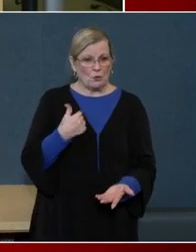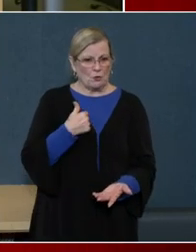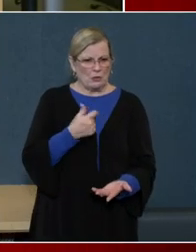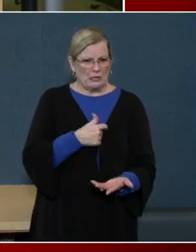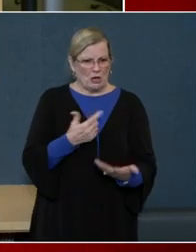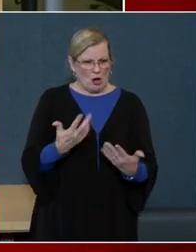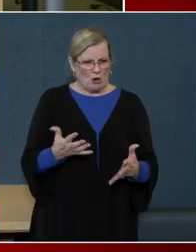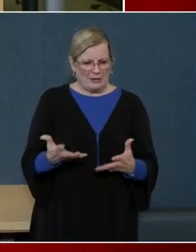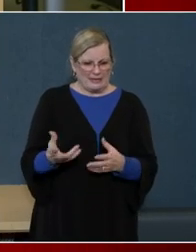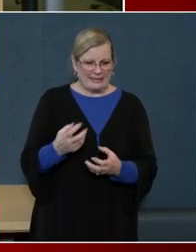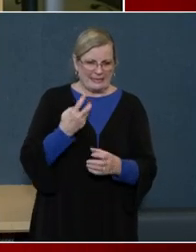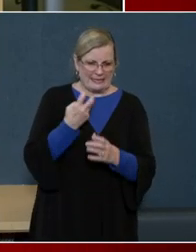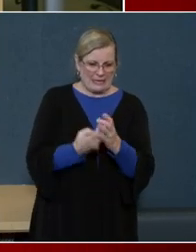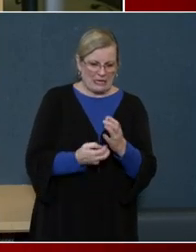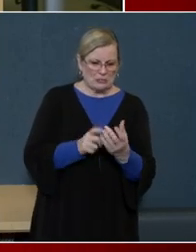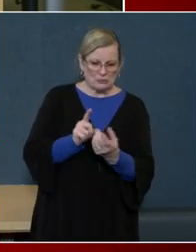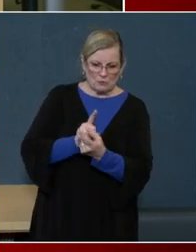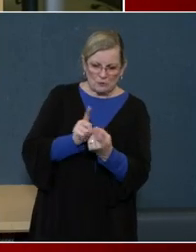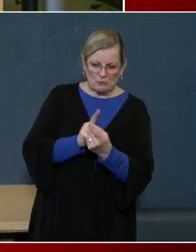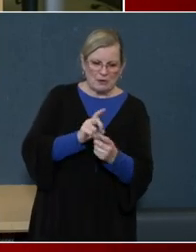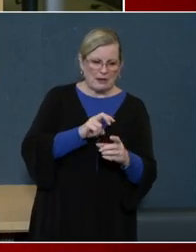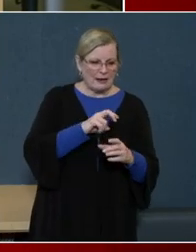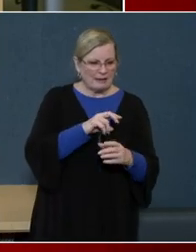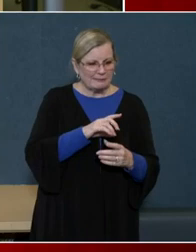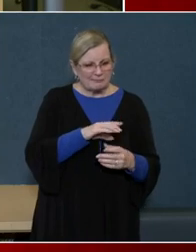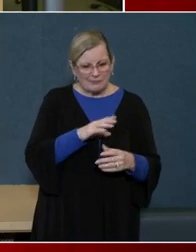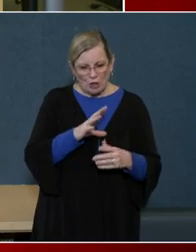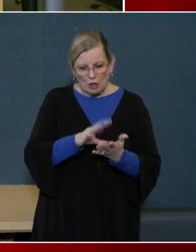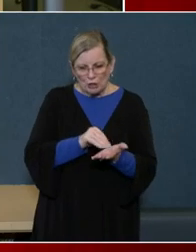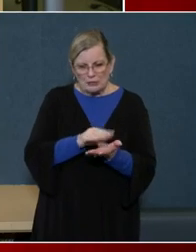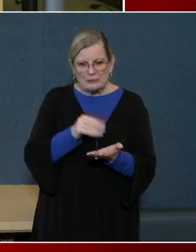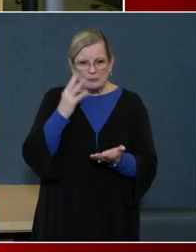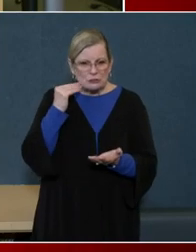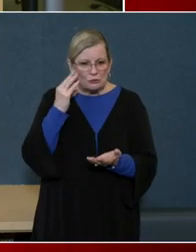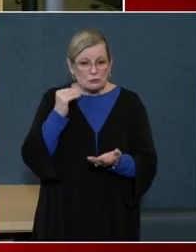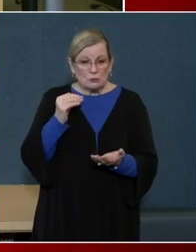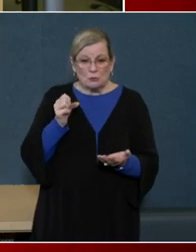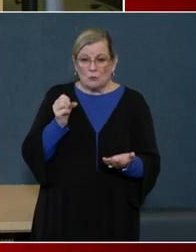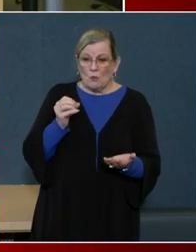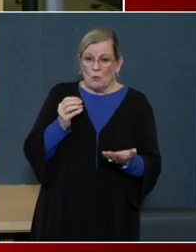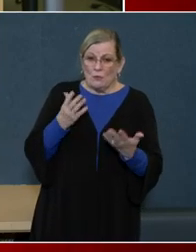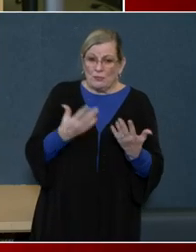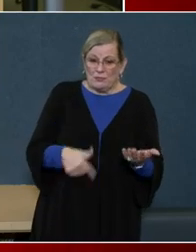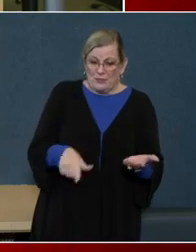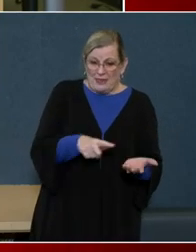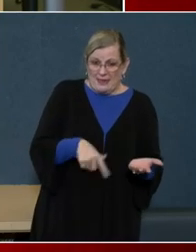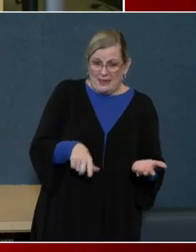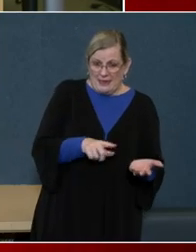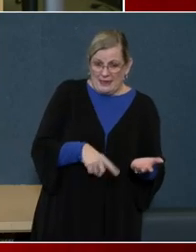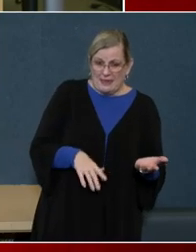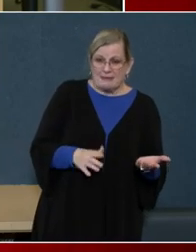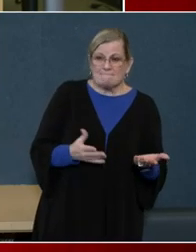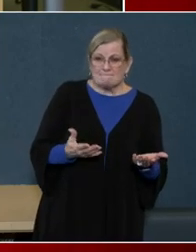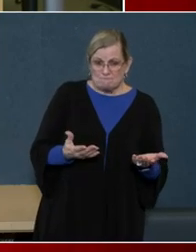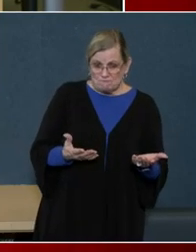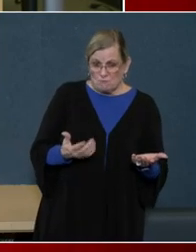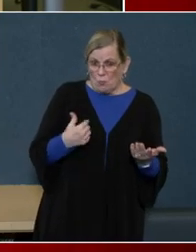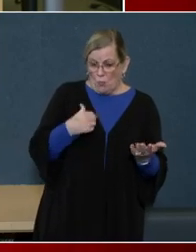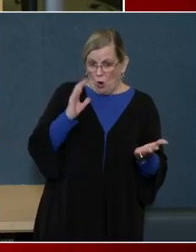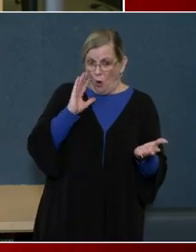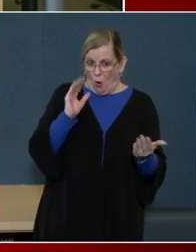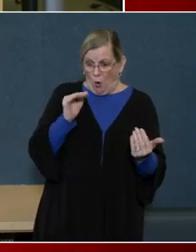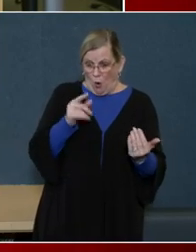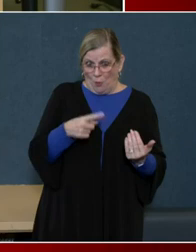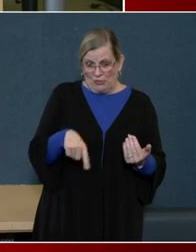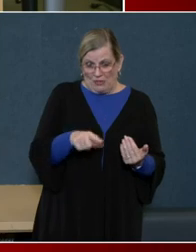experience, when we're entering term two, they would have a complete certification to provide.